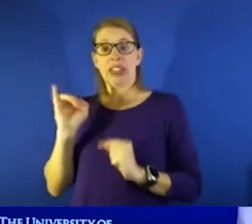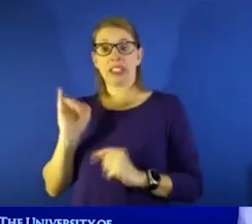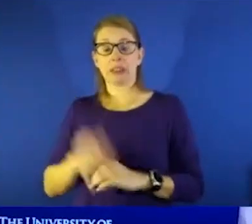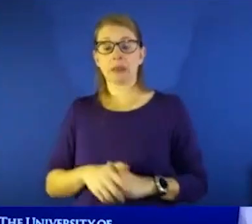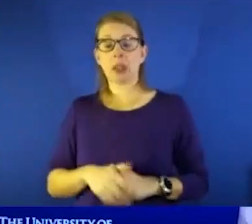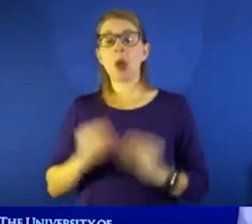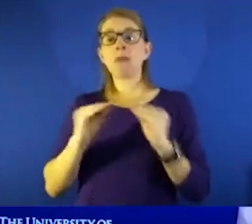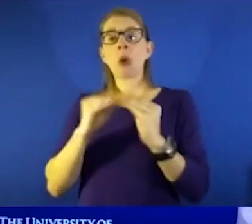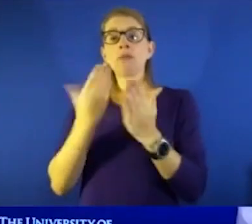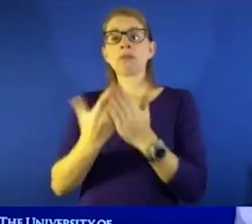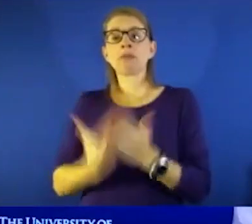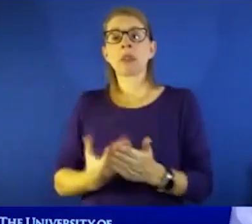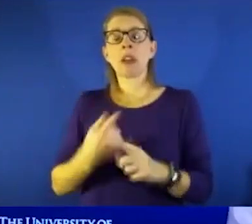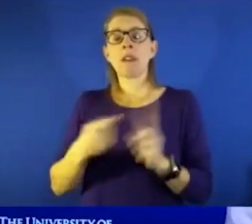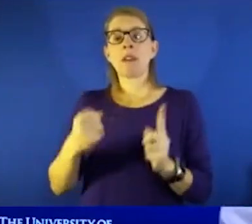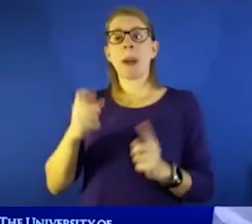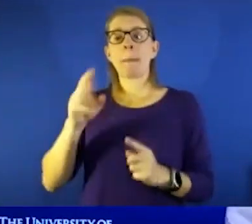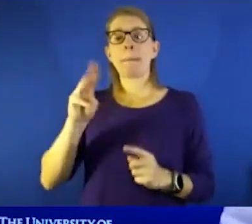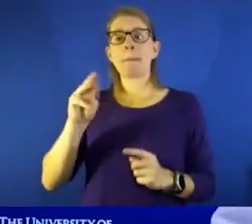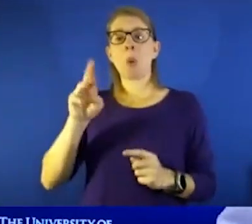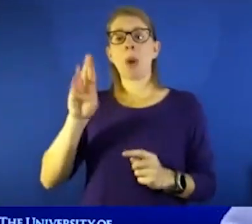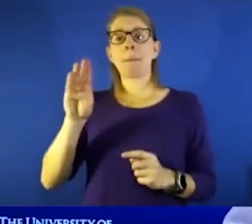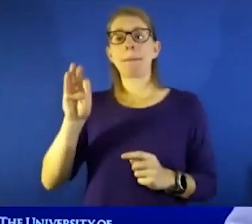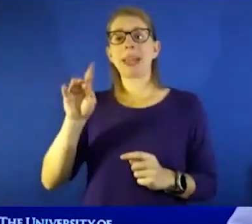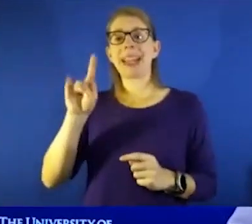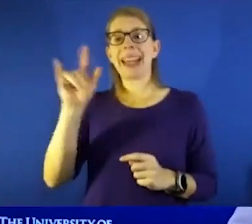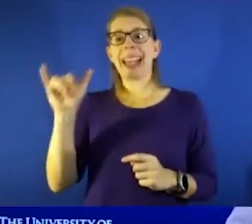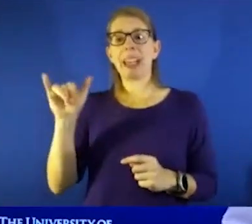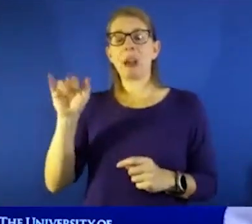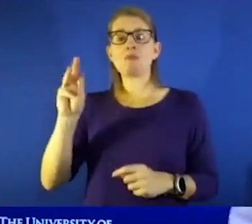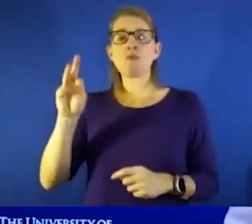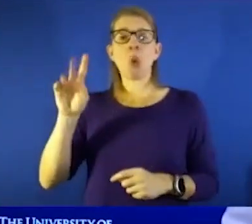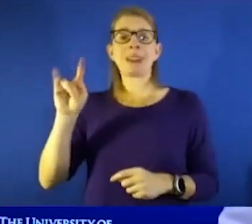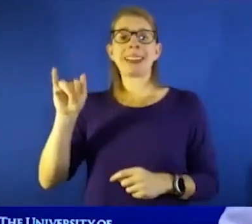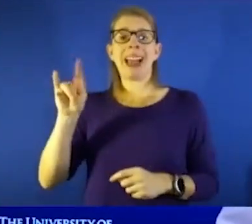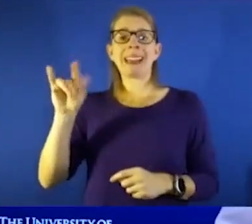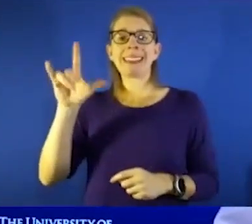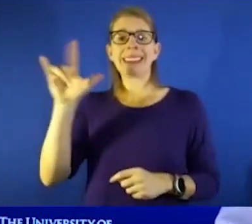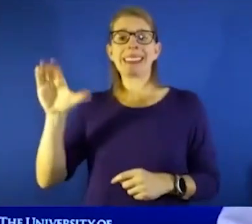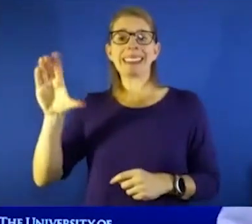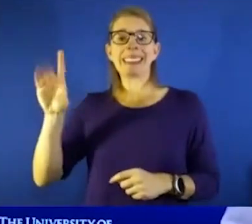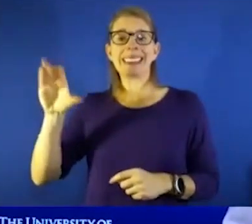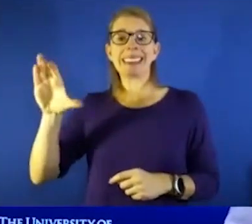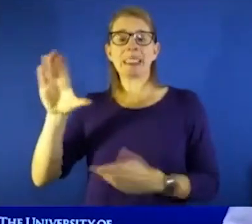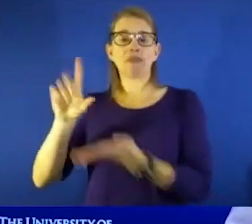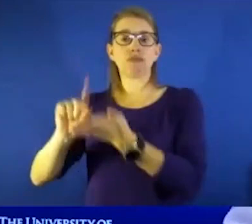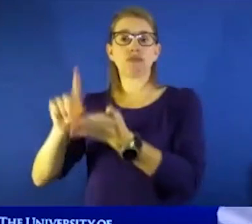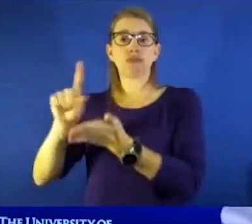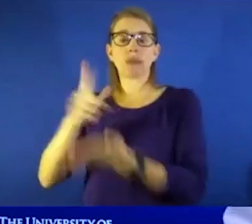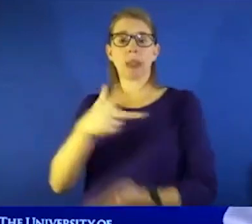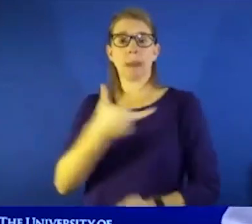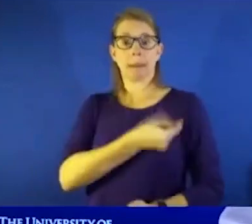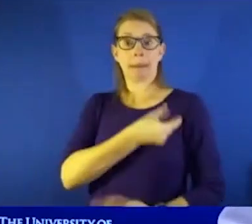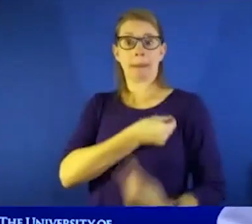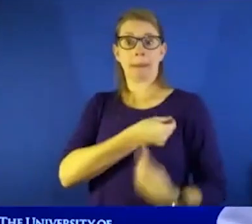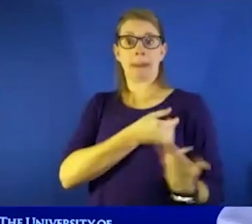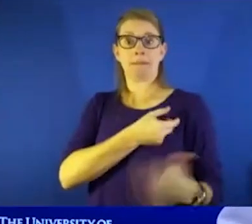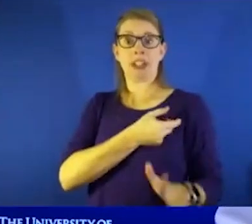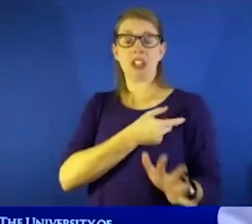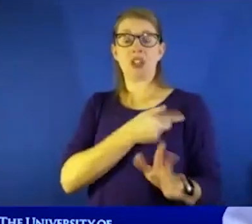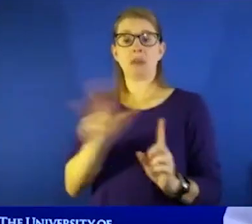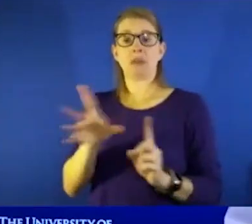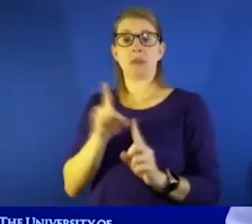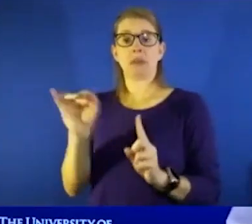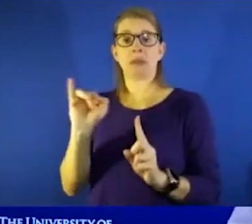Mortality Weekly Reports, the CDC publication, that those that are vaccinated have less chance of reinfection